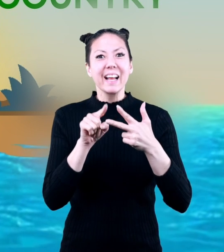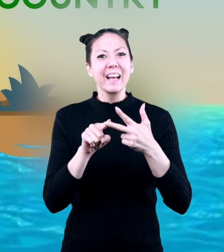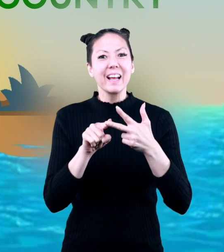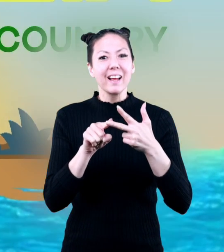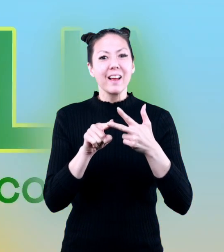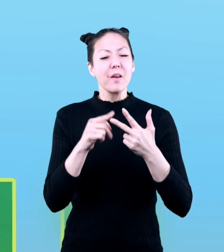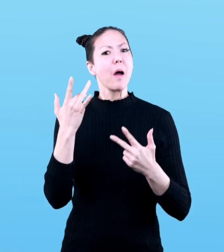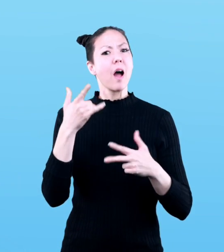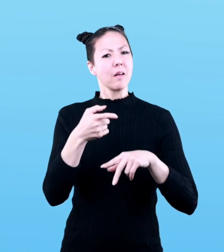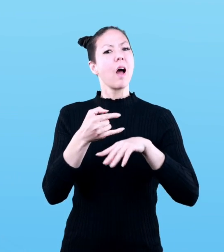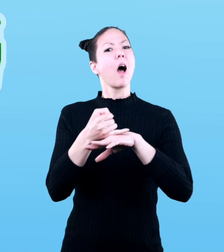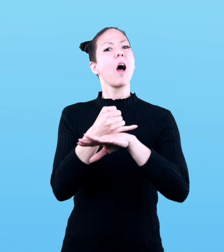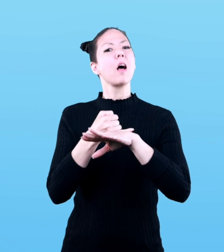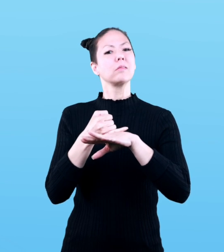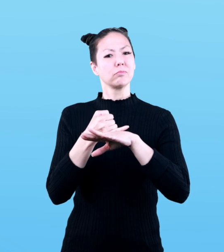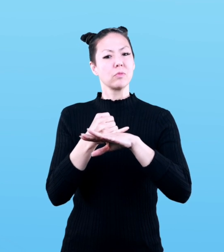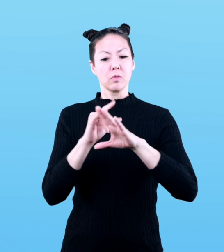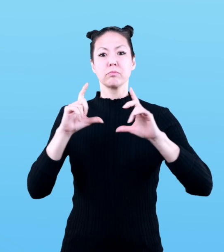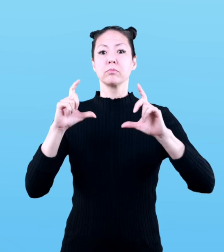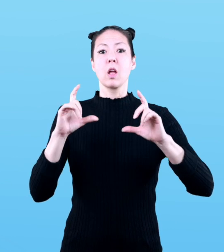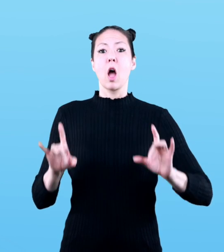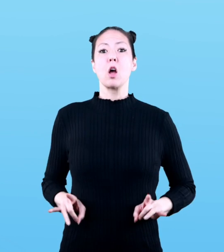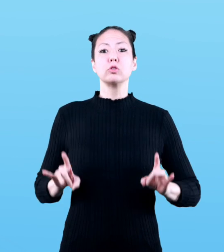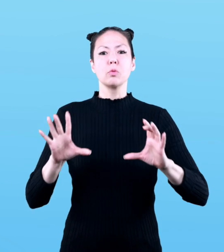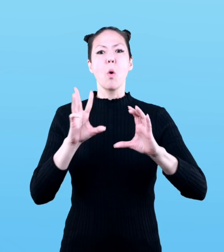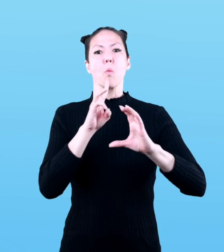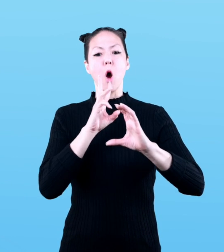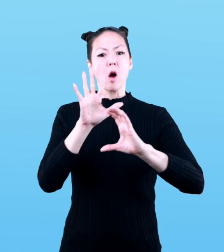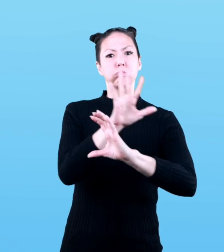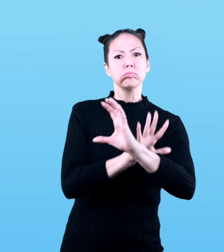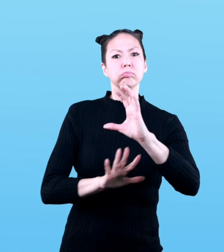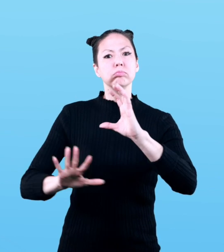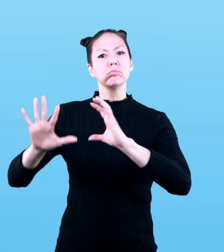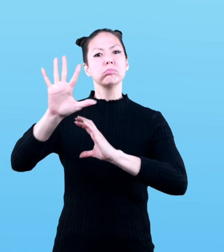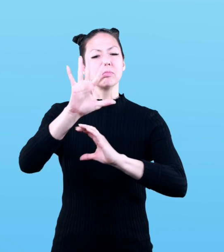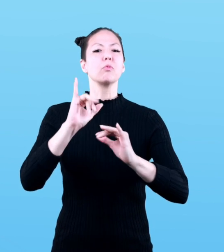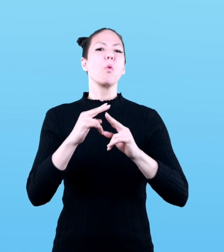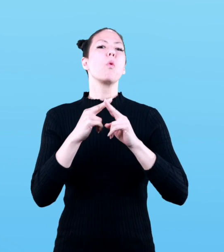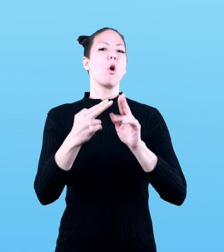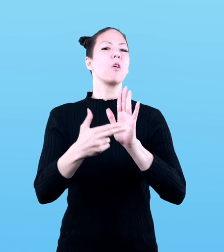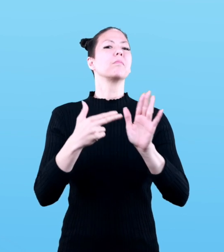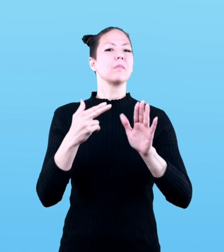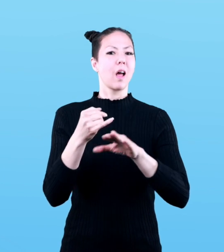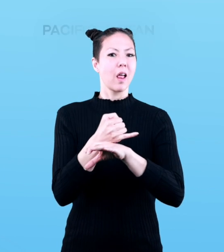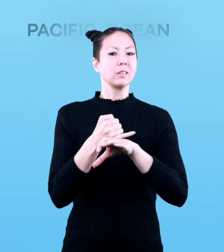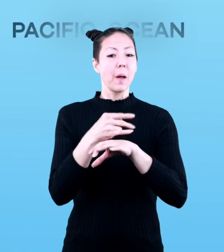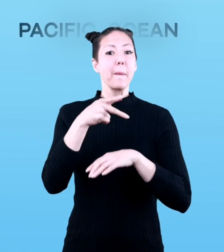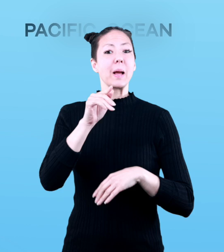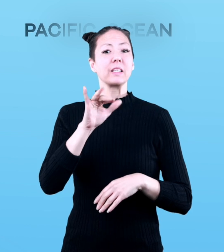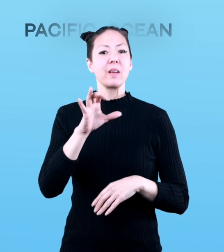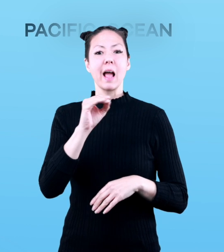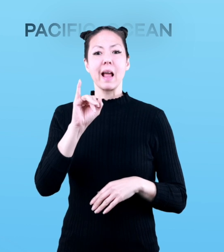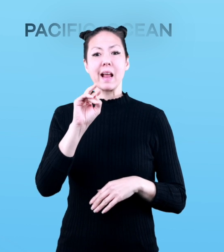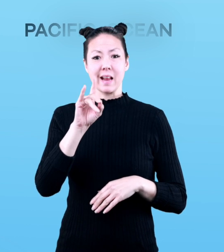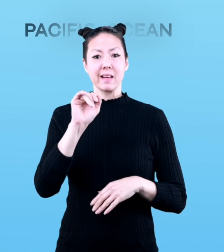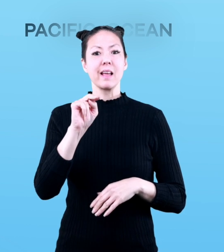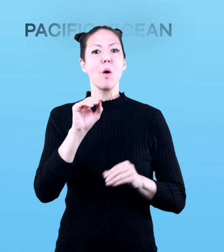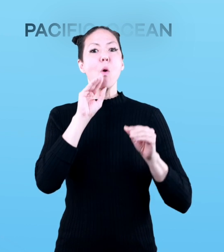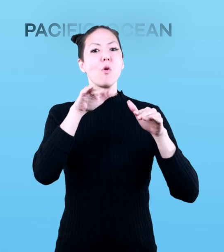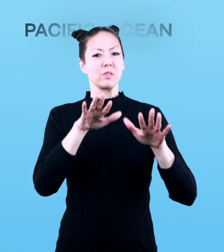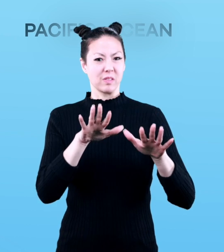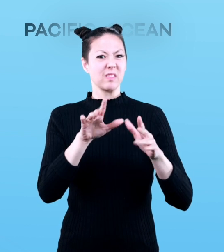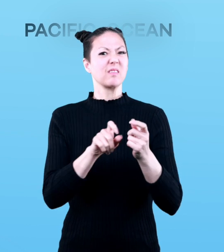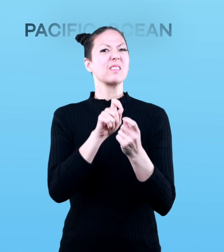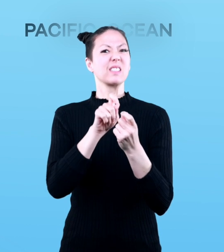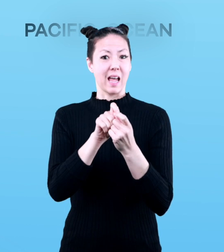triple threat. Because it is an island, Australia is surrounded by water, the Pacific and Indian